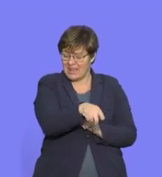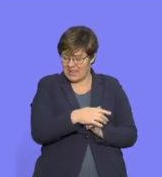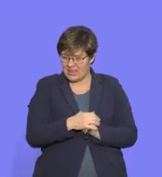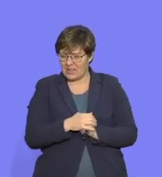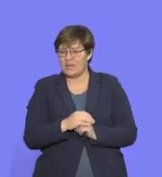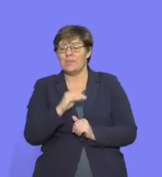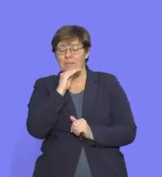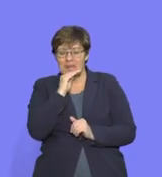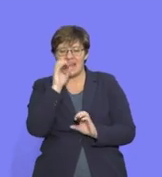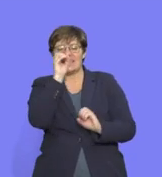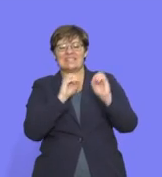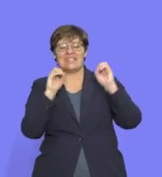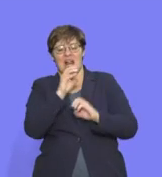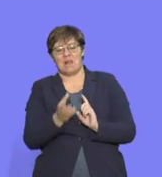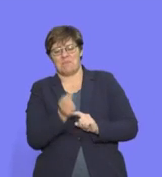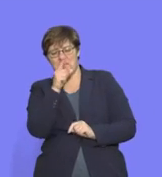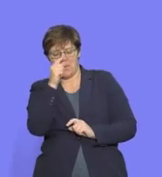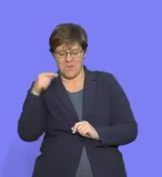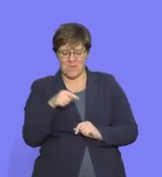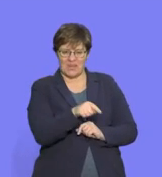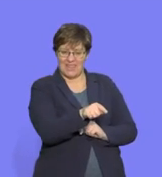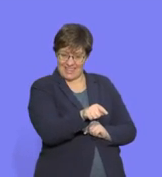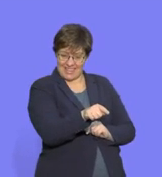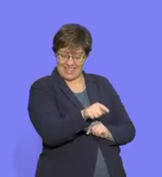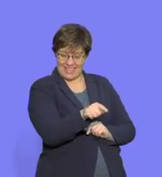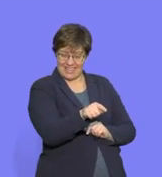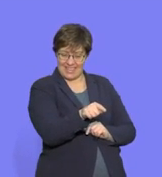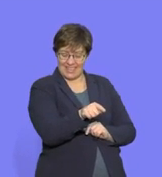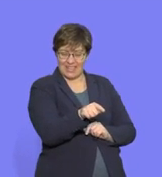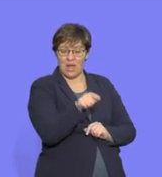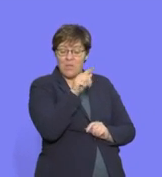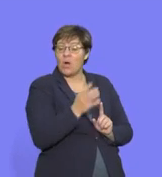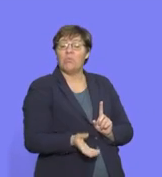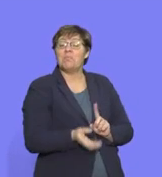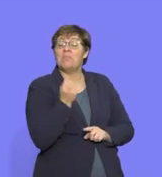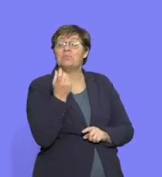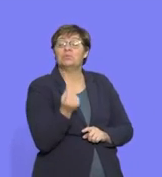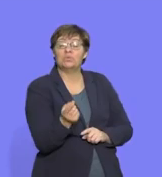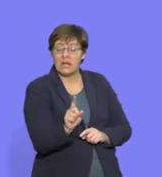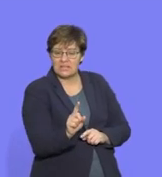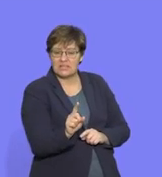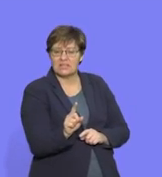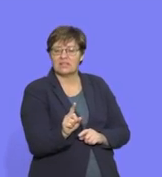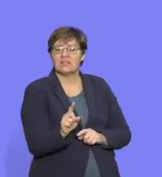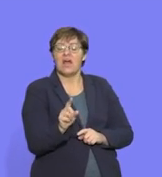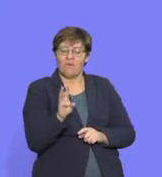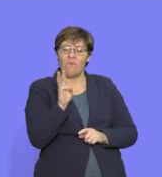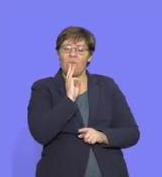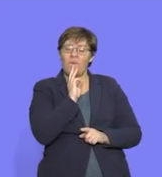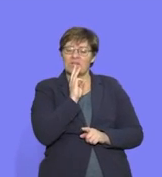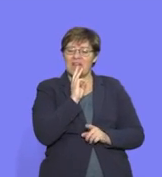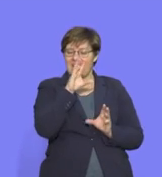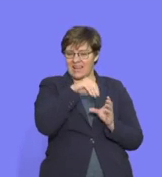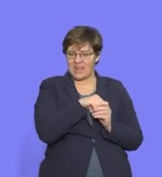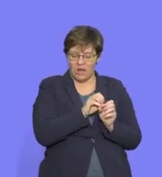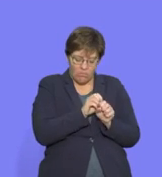the areas where the cells are found. And what happens is, what we do is the blood plasma, the water